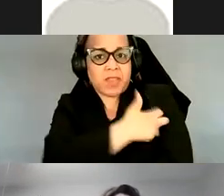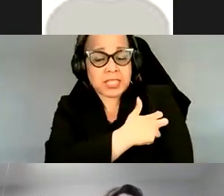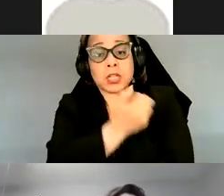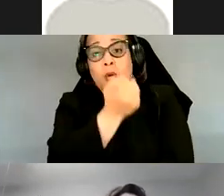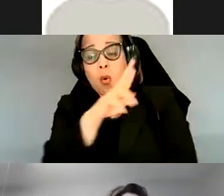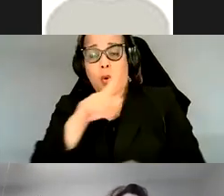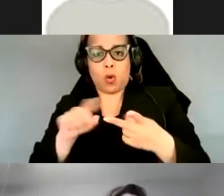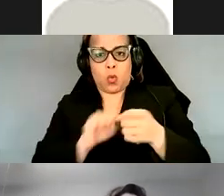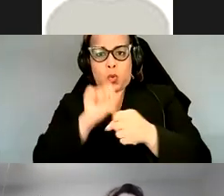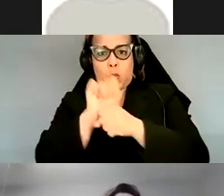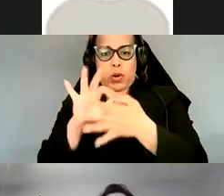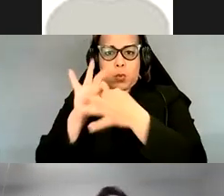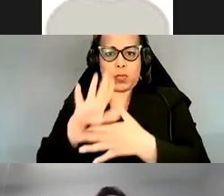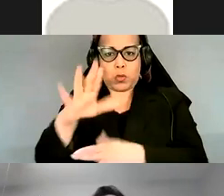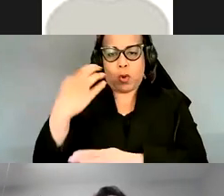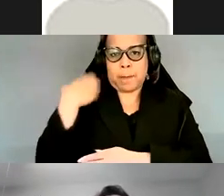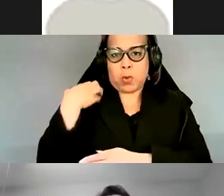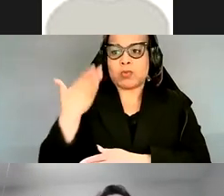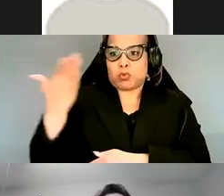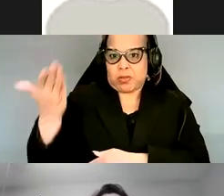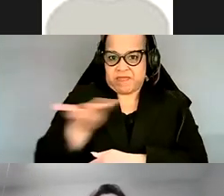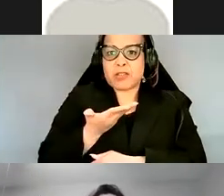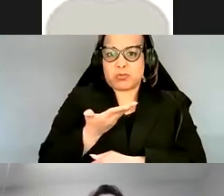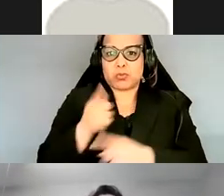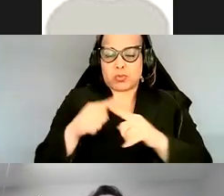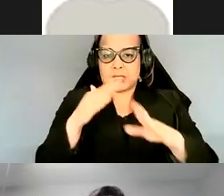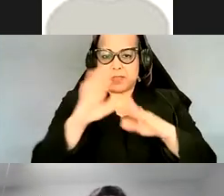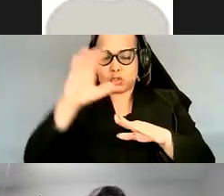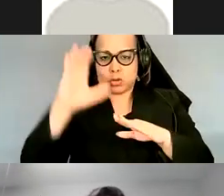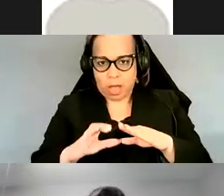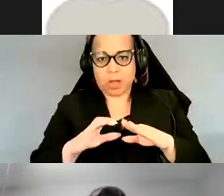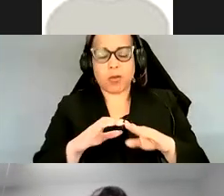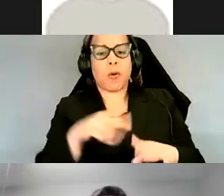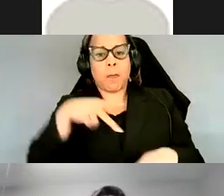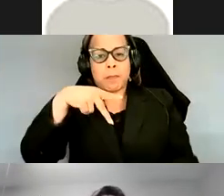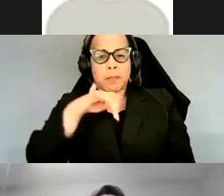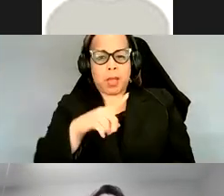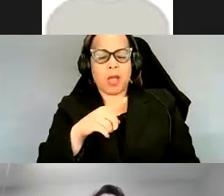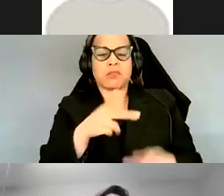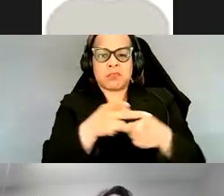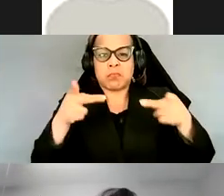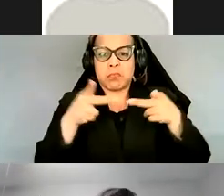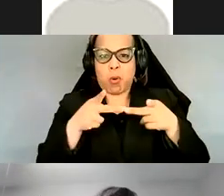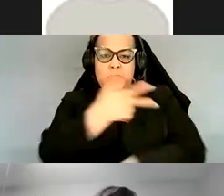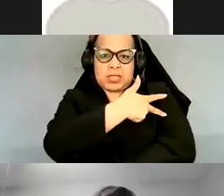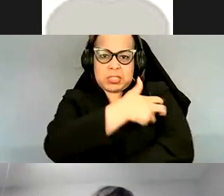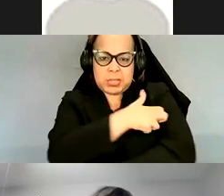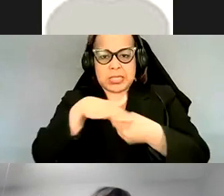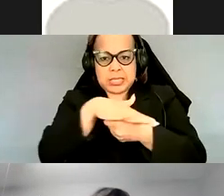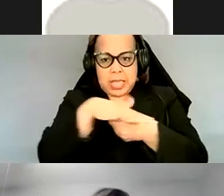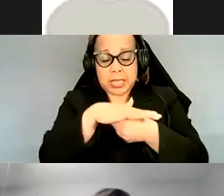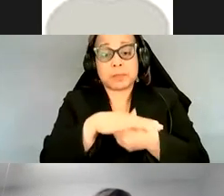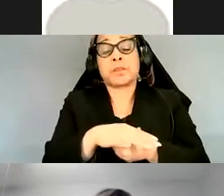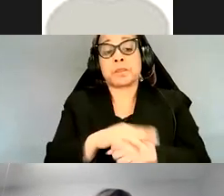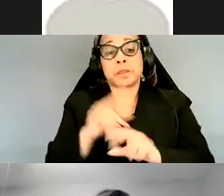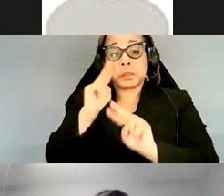we're working with your employer to actually invite you in to a City of Chicago point of dispensing site. Now, another way that you can always look to